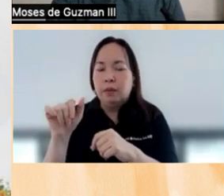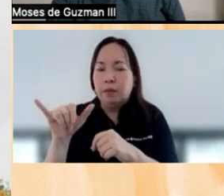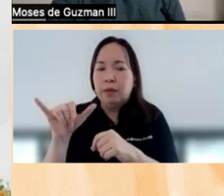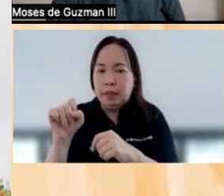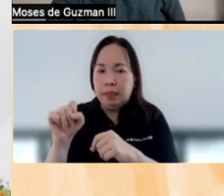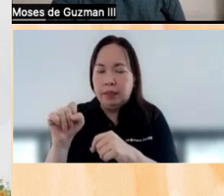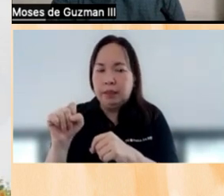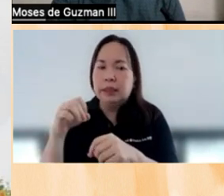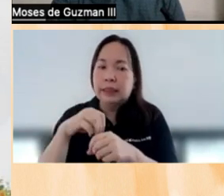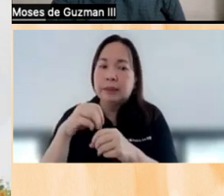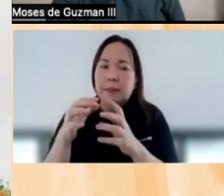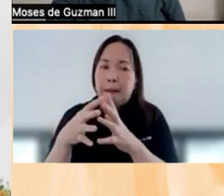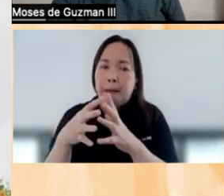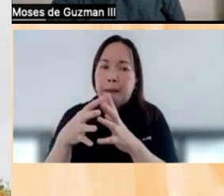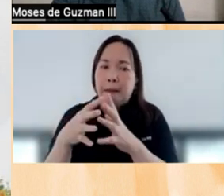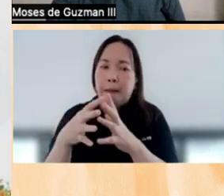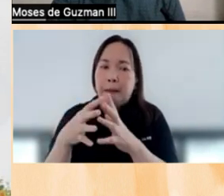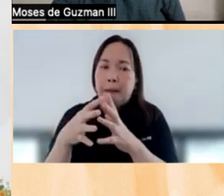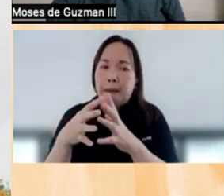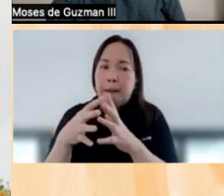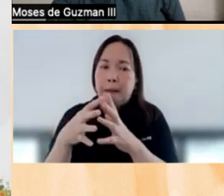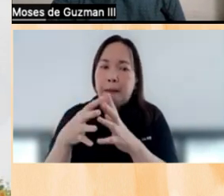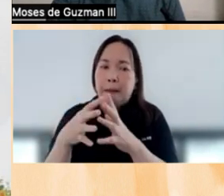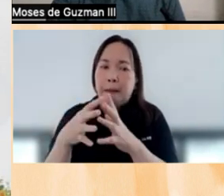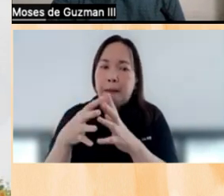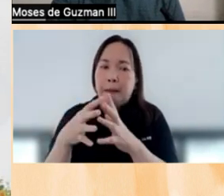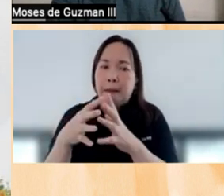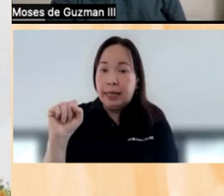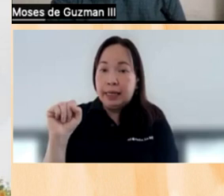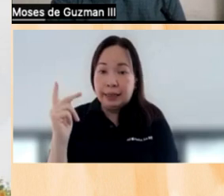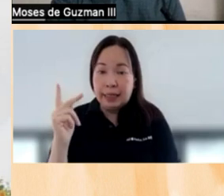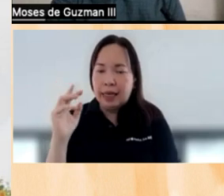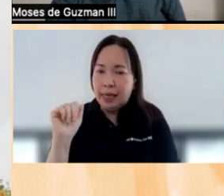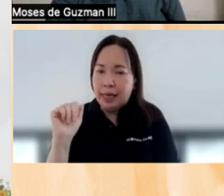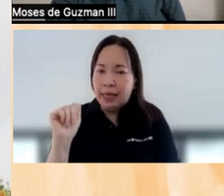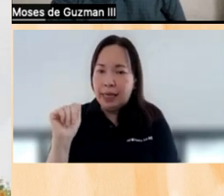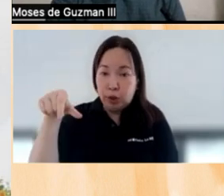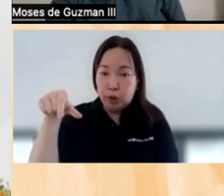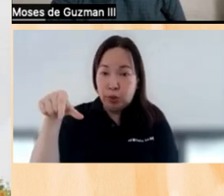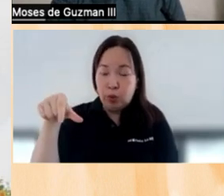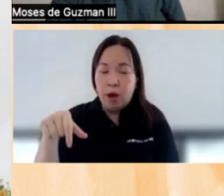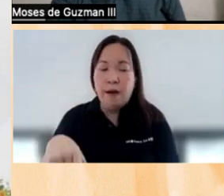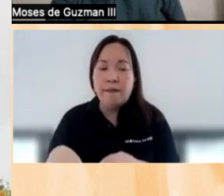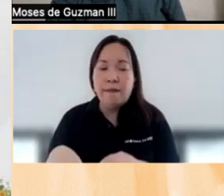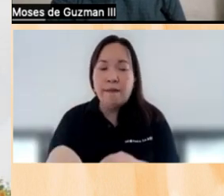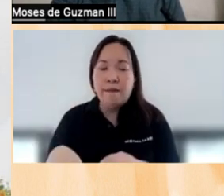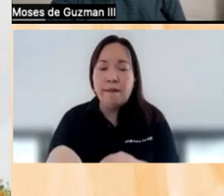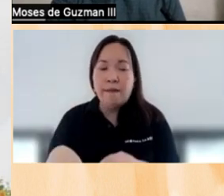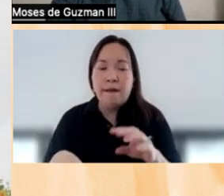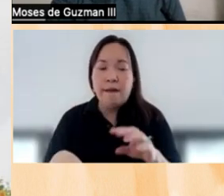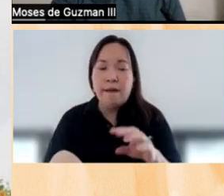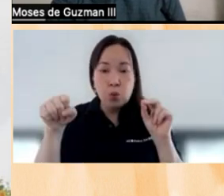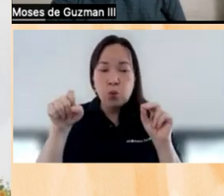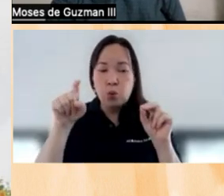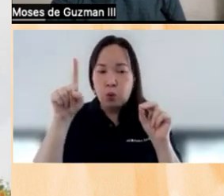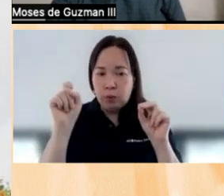further mental health or suicide safety assessment. When screening AYAs, it is